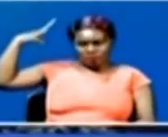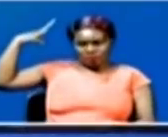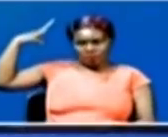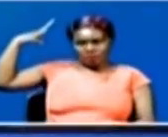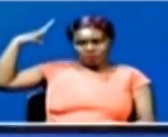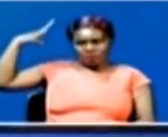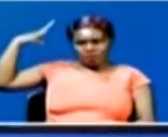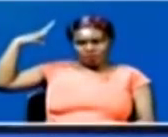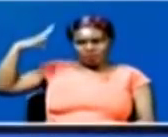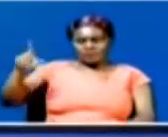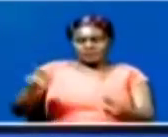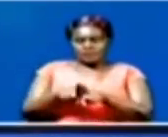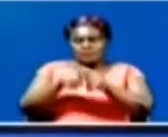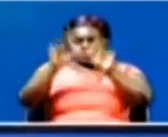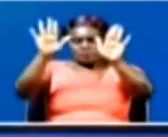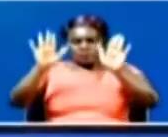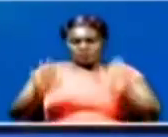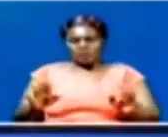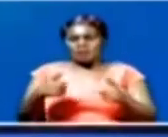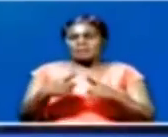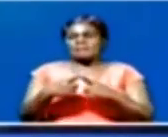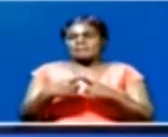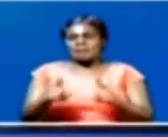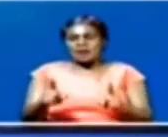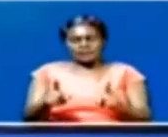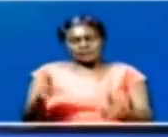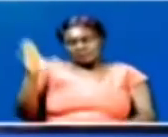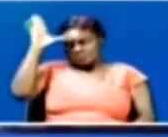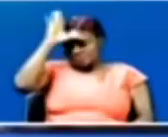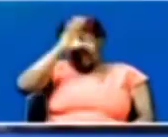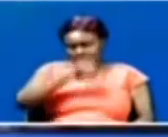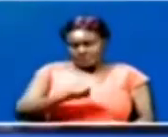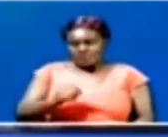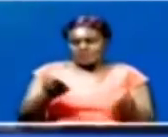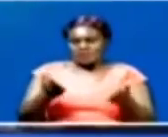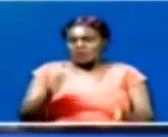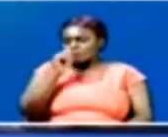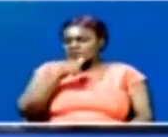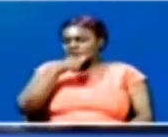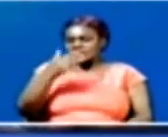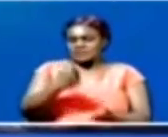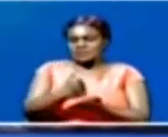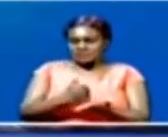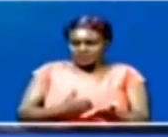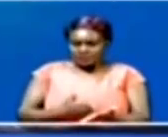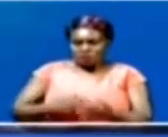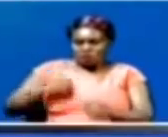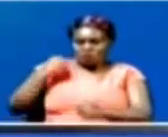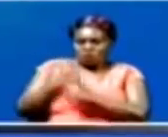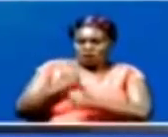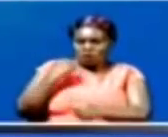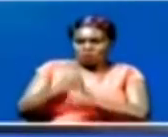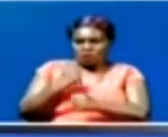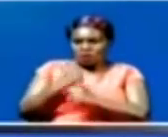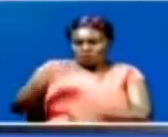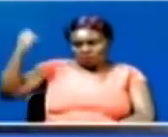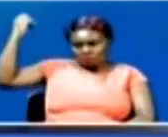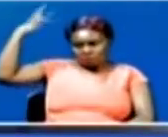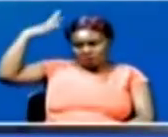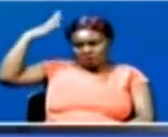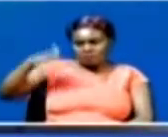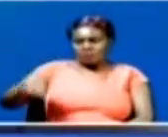sources is also crucial, yet it is surely lacking. Now private sector players are working on lighting up the